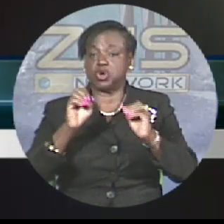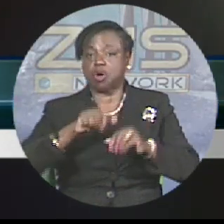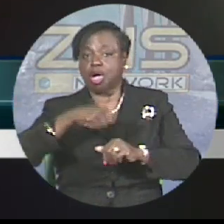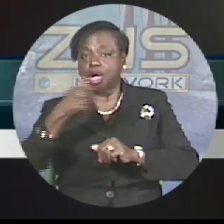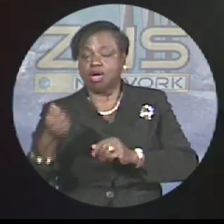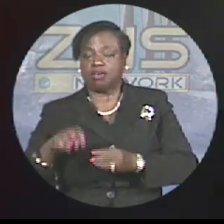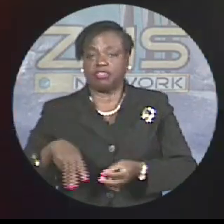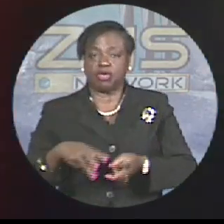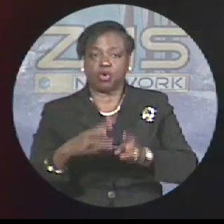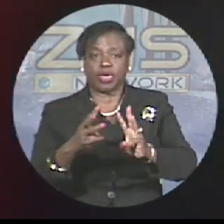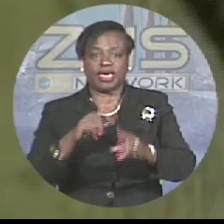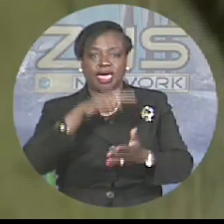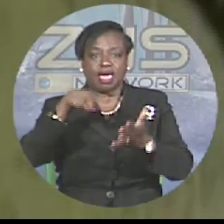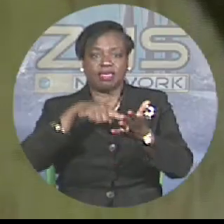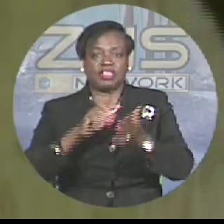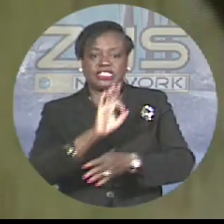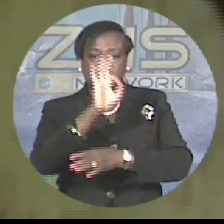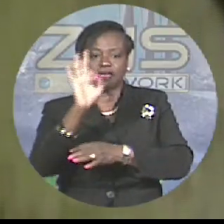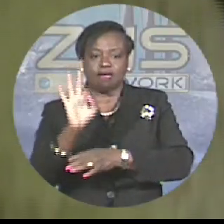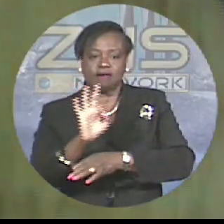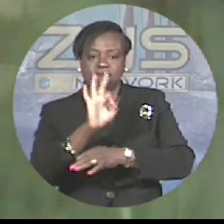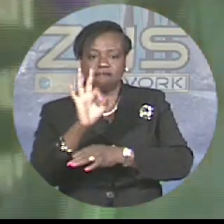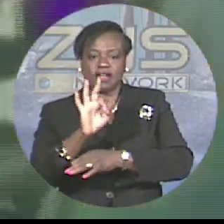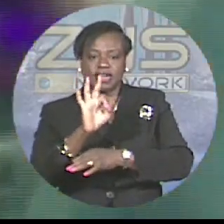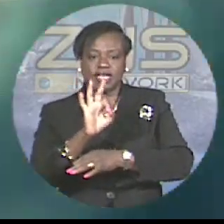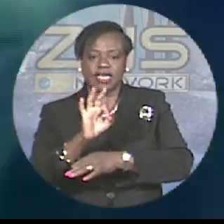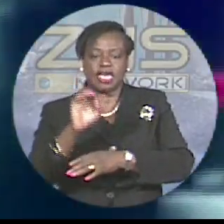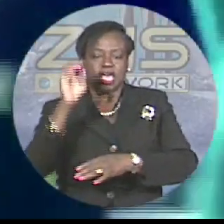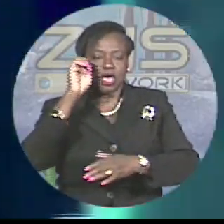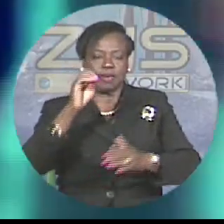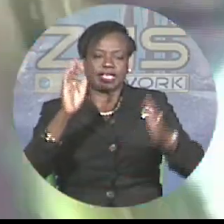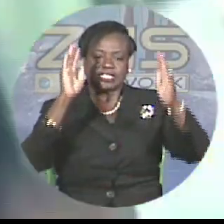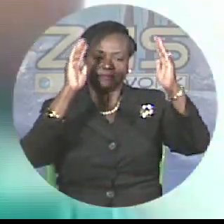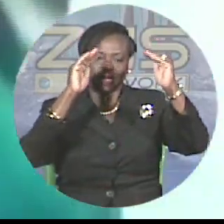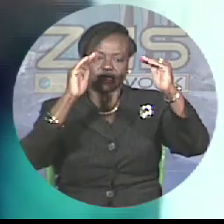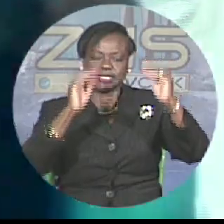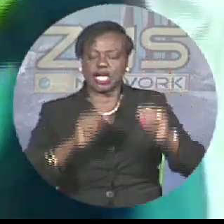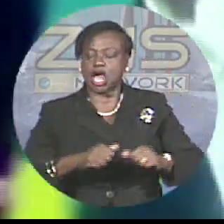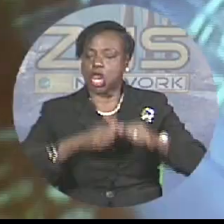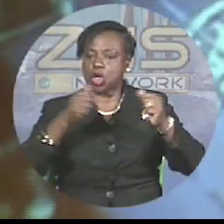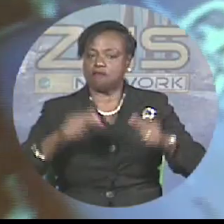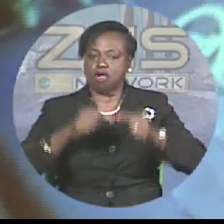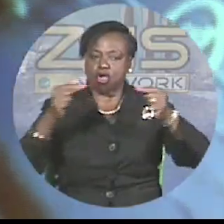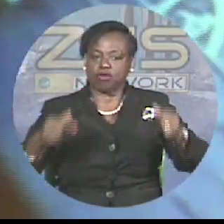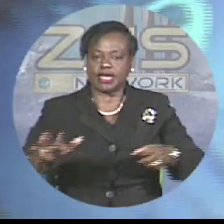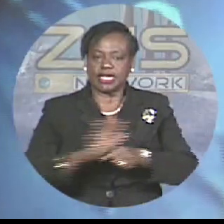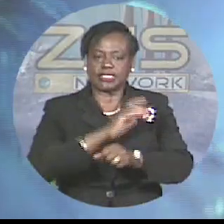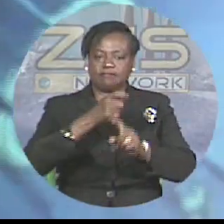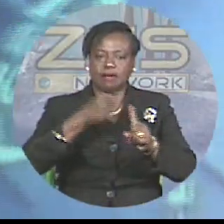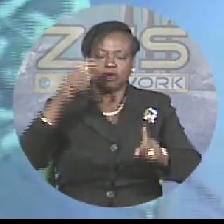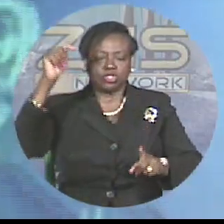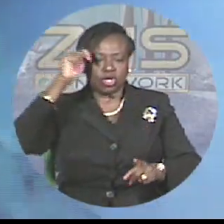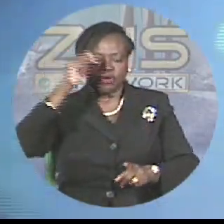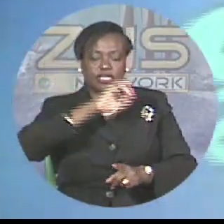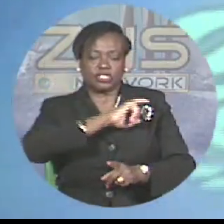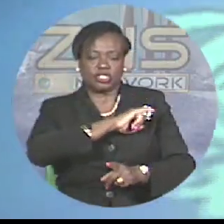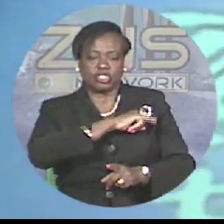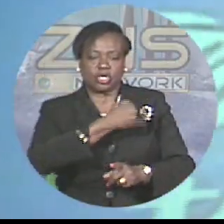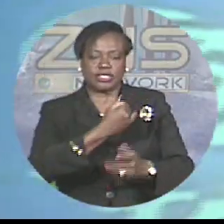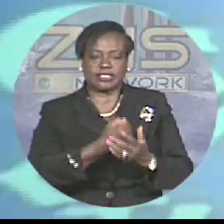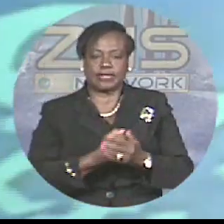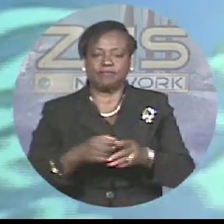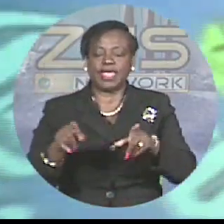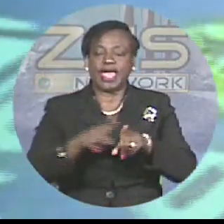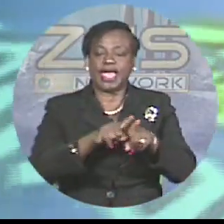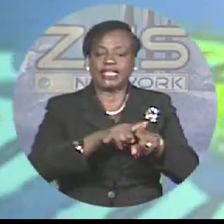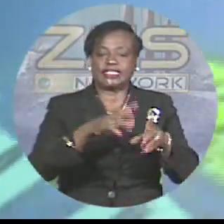Derevchenko, this coming Friday, you know, he should be expecting an onslaught of greatness coming from Toriano Johnson. As Reno gets set for action,